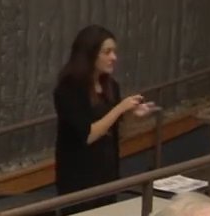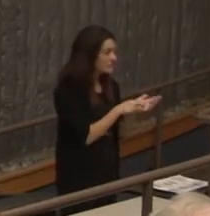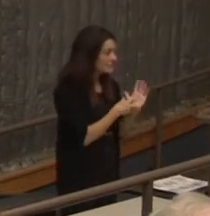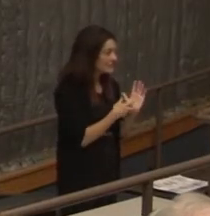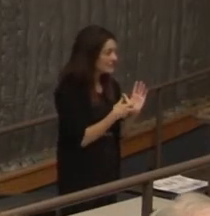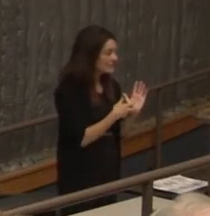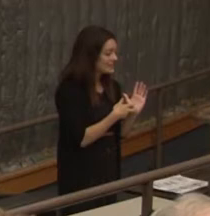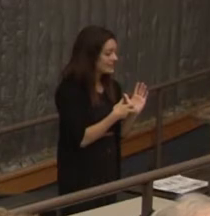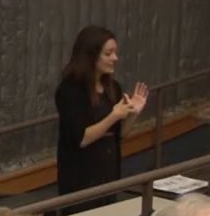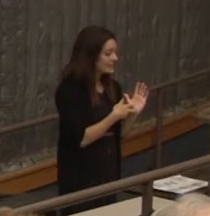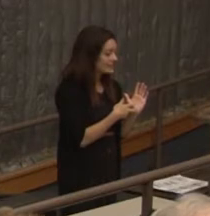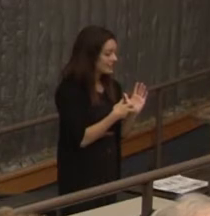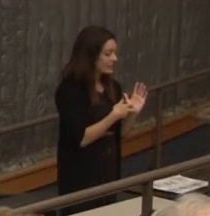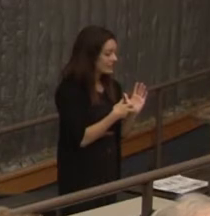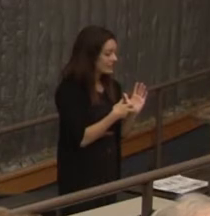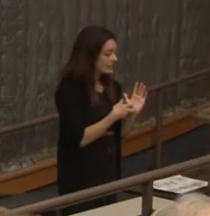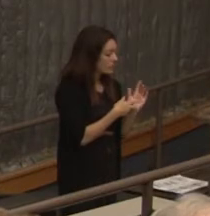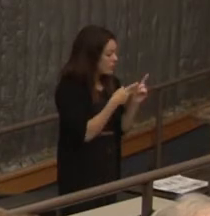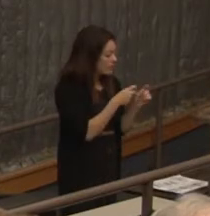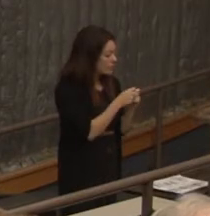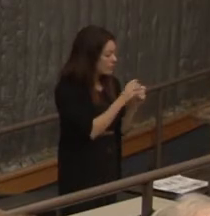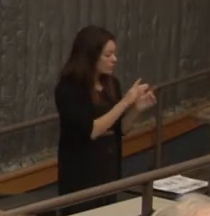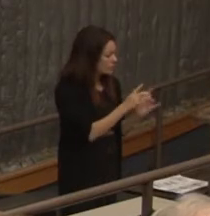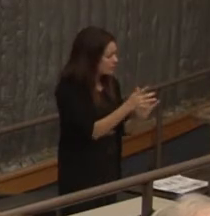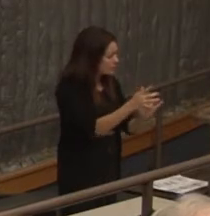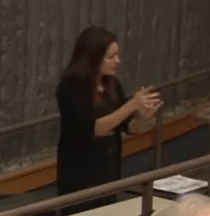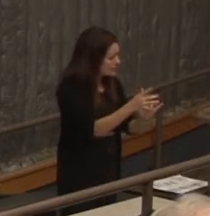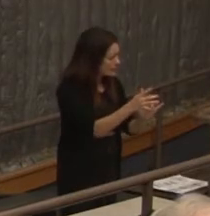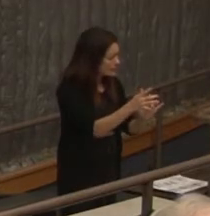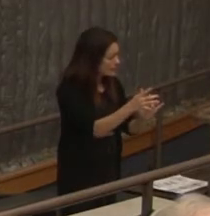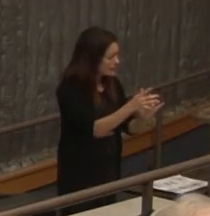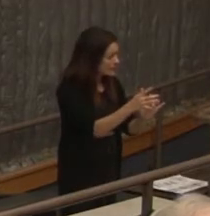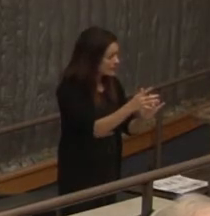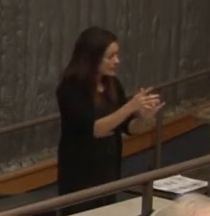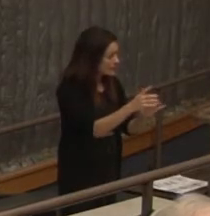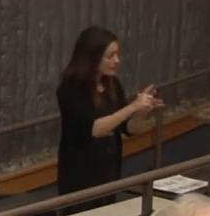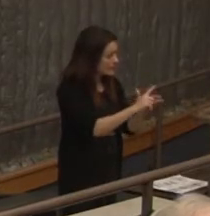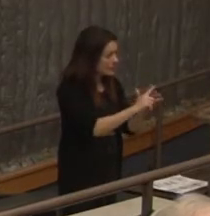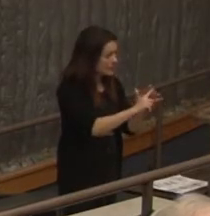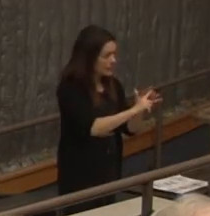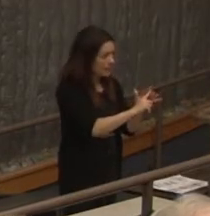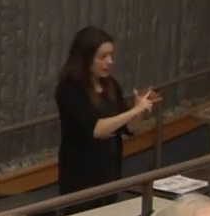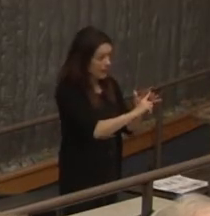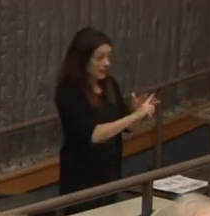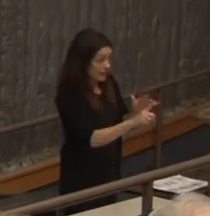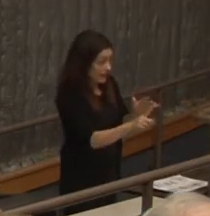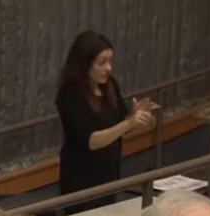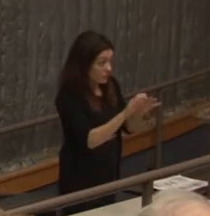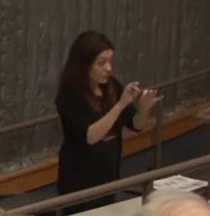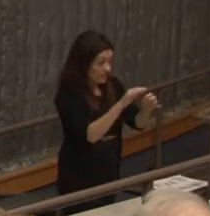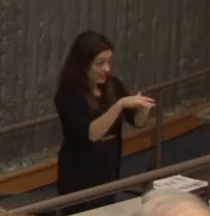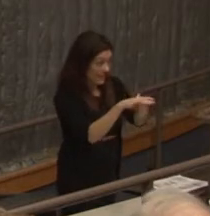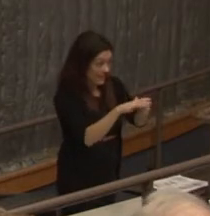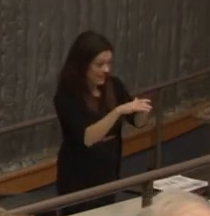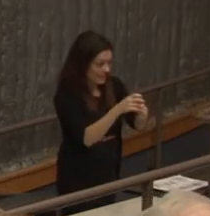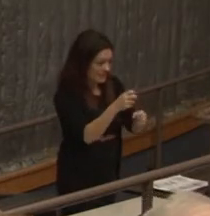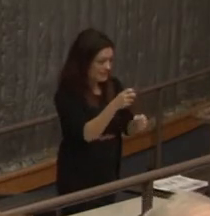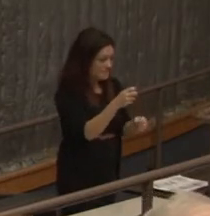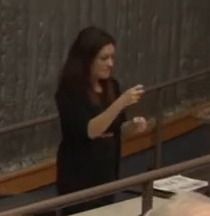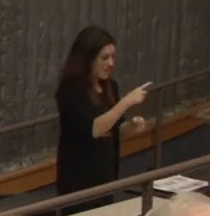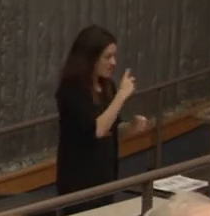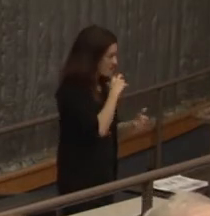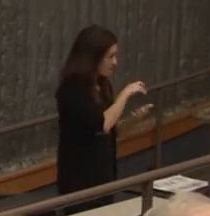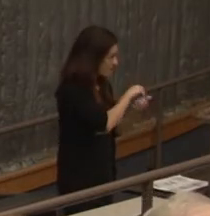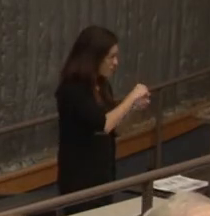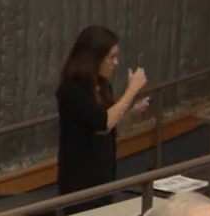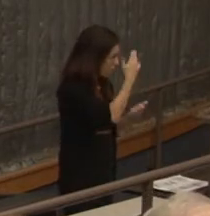well, what happened to that journey and why was it reversed? And how do I, as a descendant of Jews,